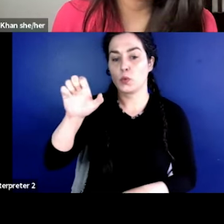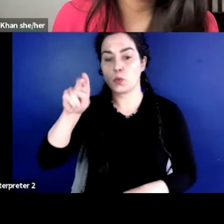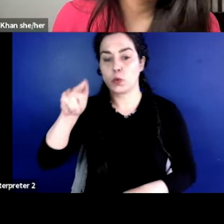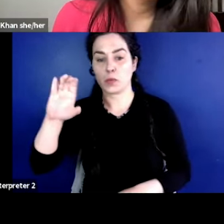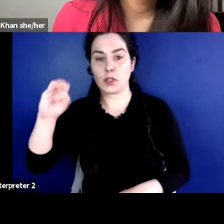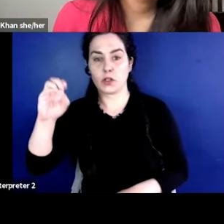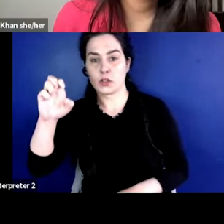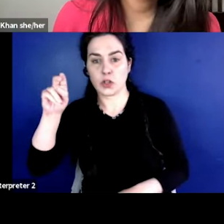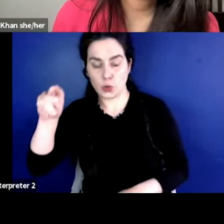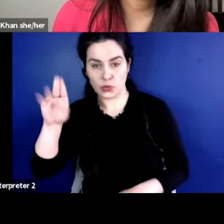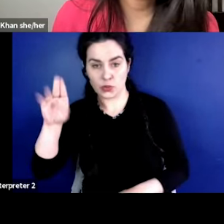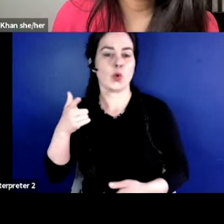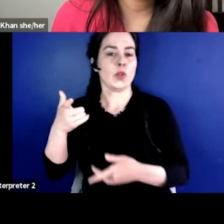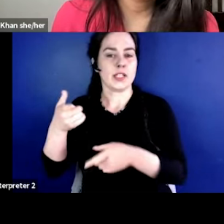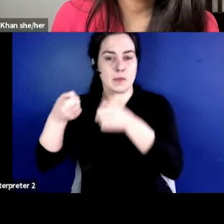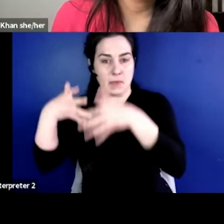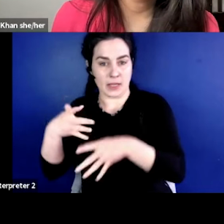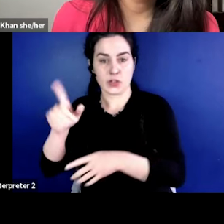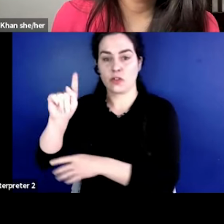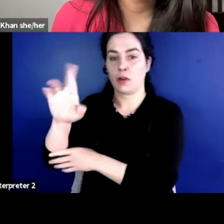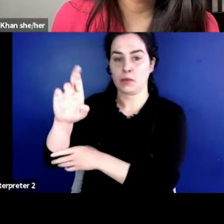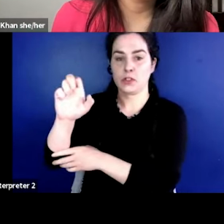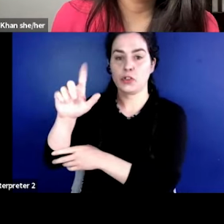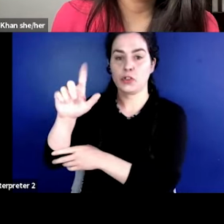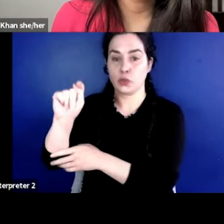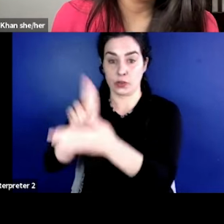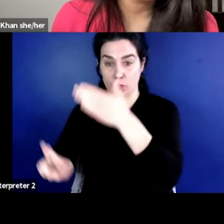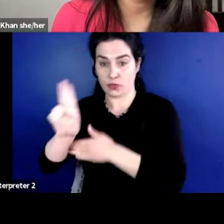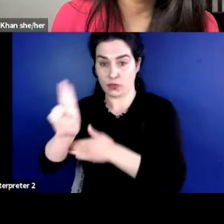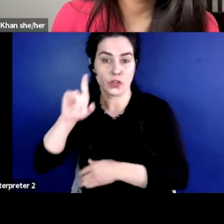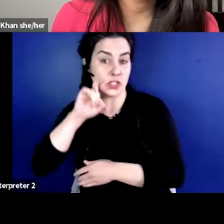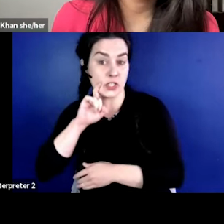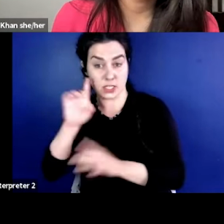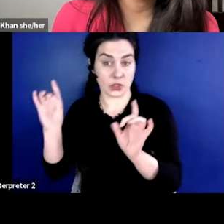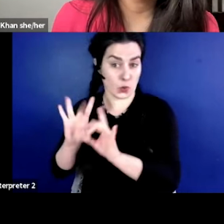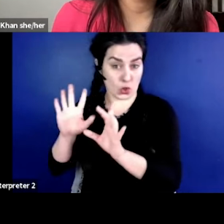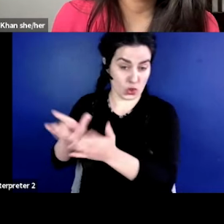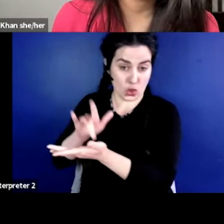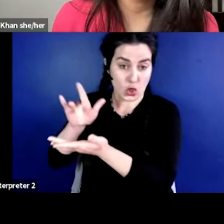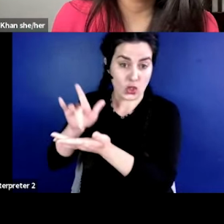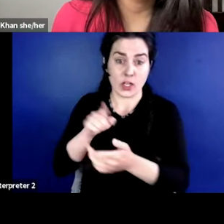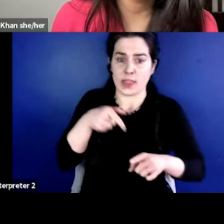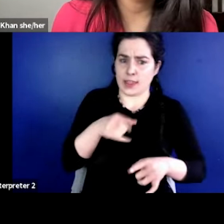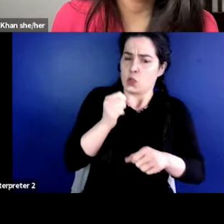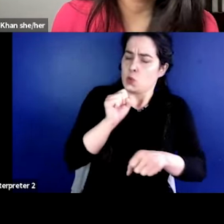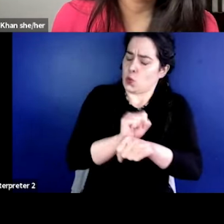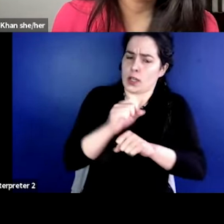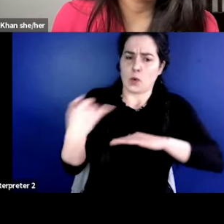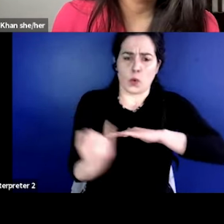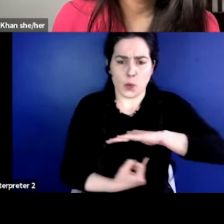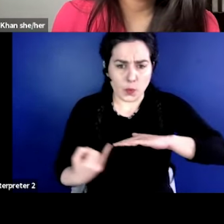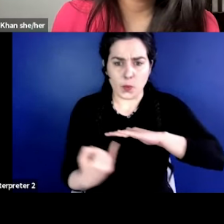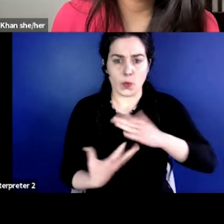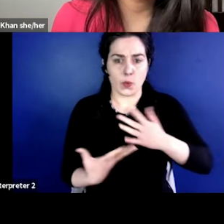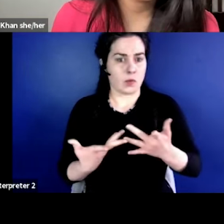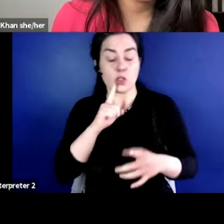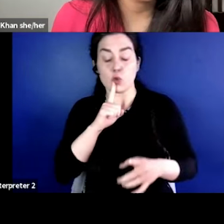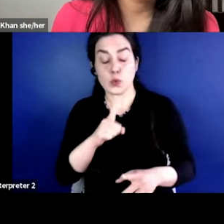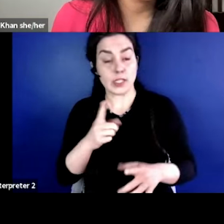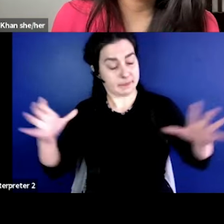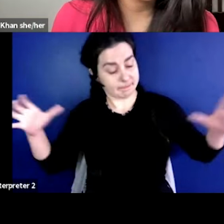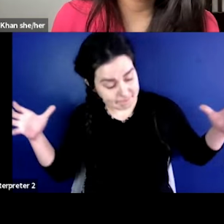Assault Center. And they said, this work is isolating and to do this work has been so meaningful. Gender-based violence isn't a result of an individual's failing. It's a